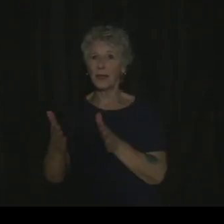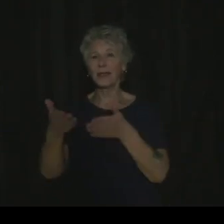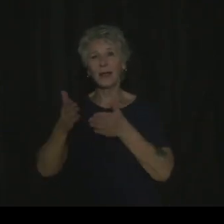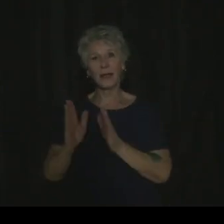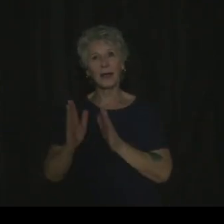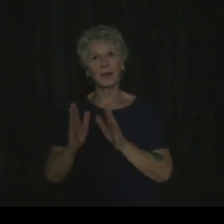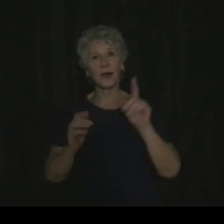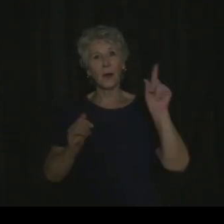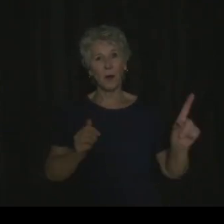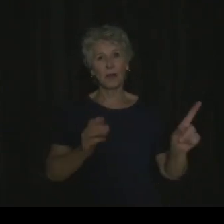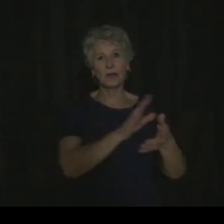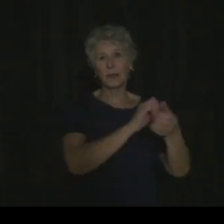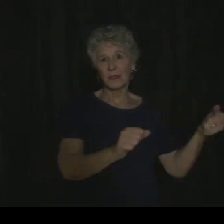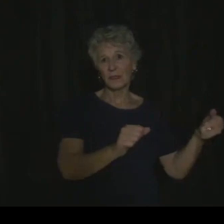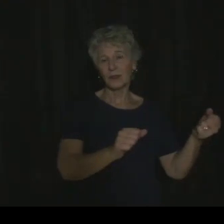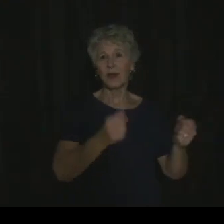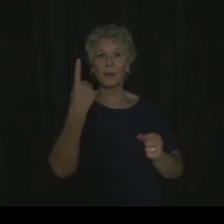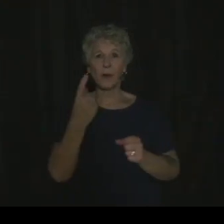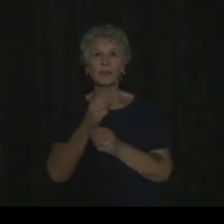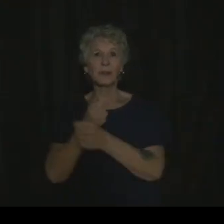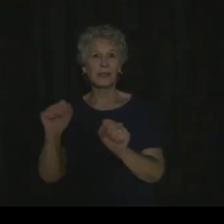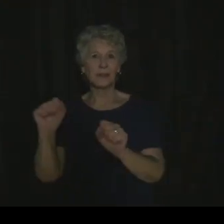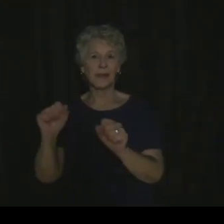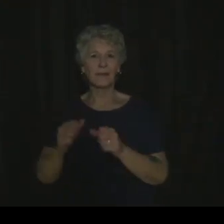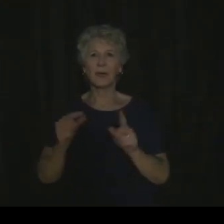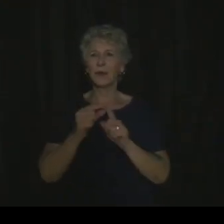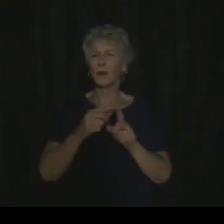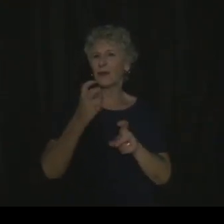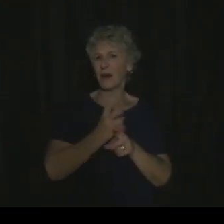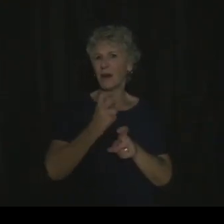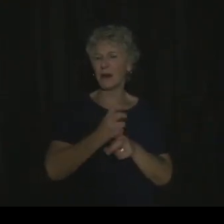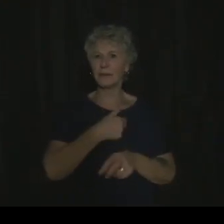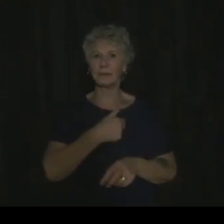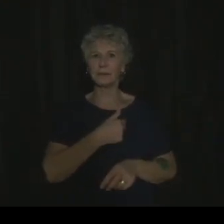lifted up one and destroyed another. Now, the word hardens here is where we get the word